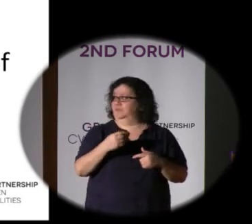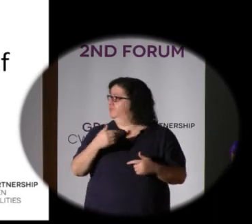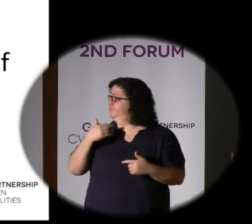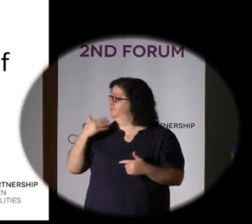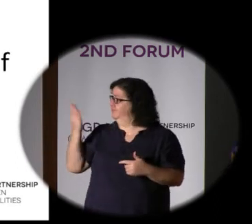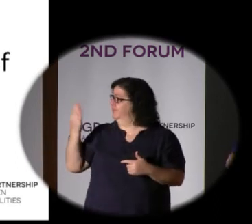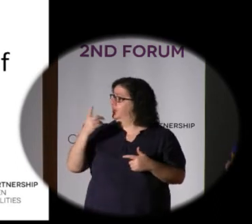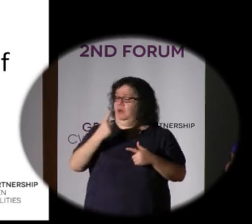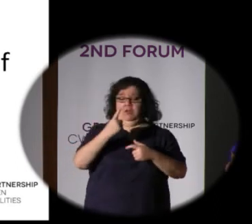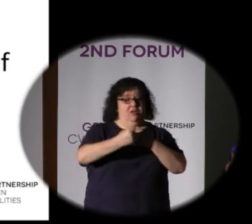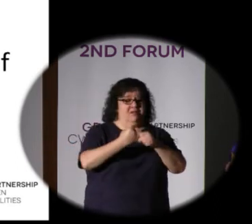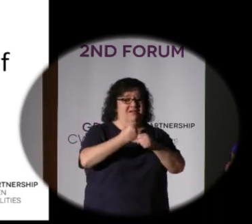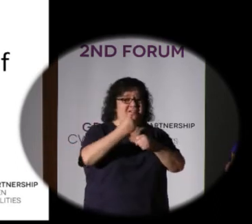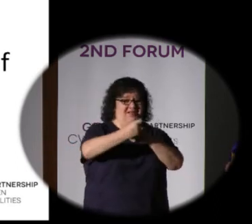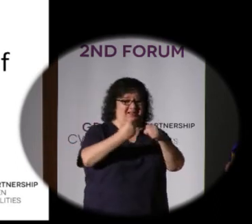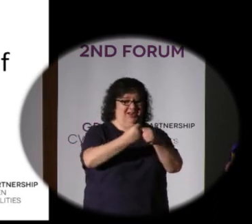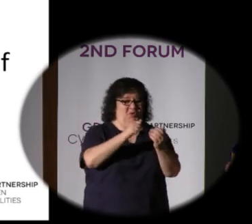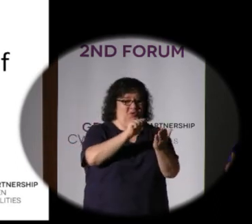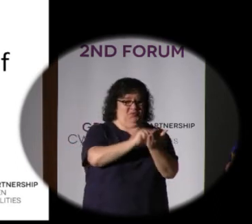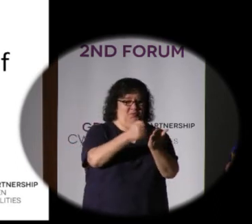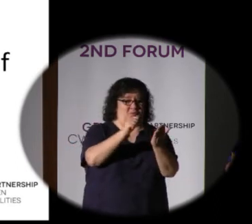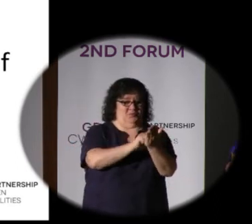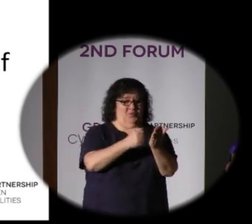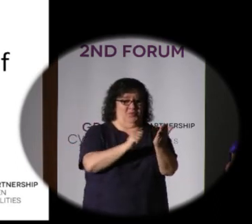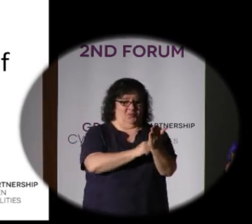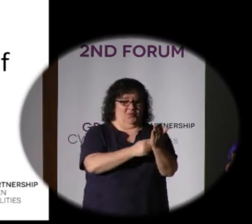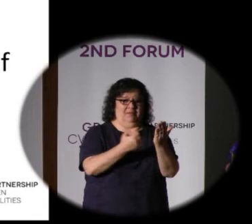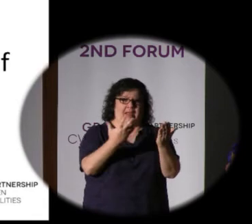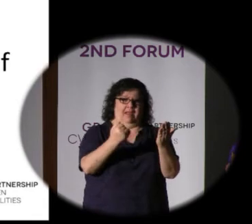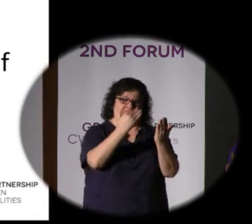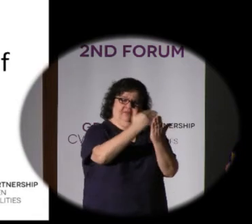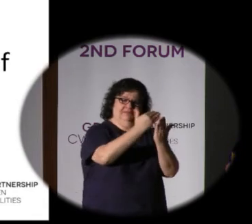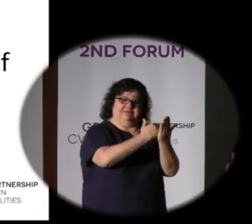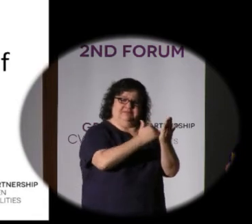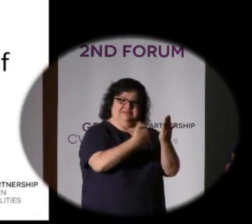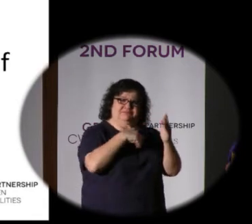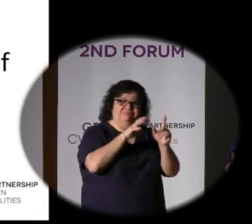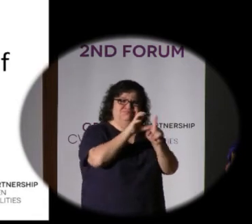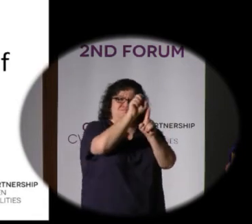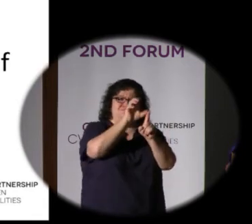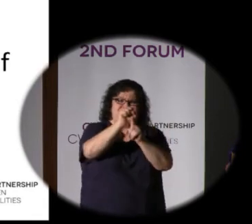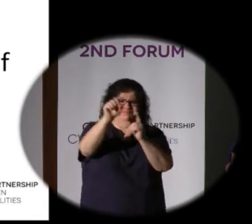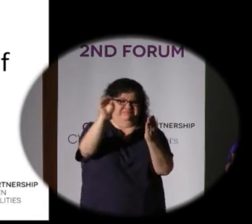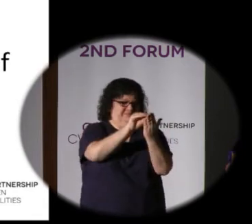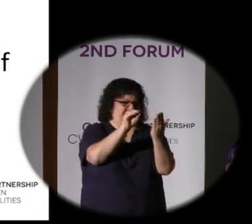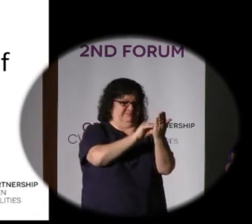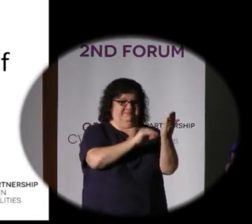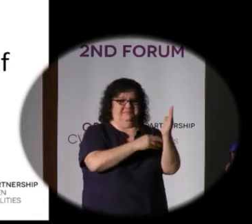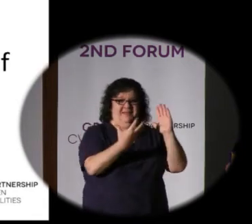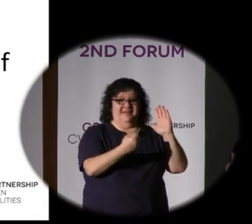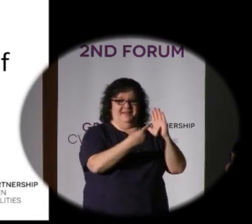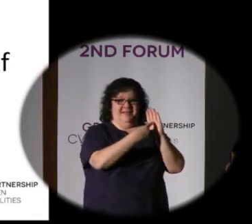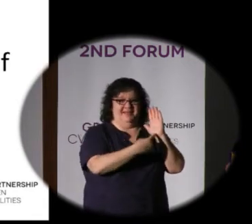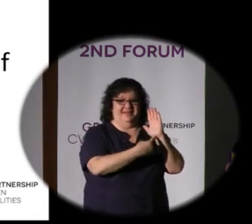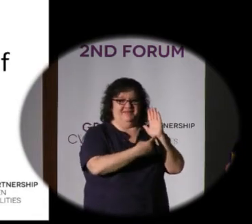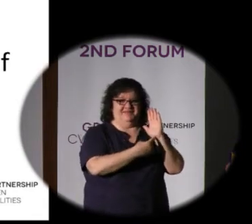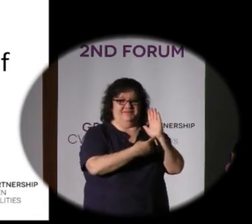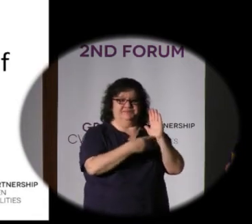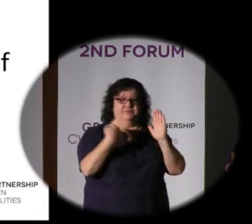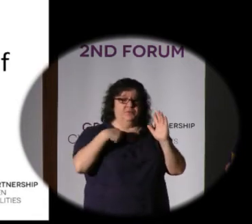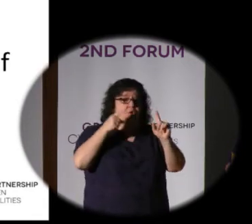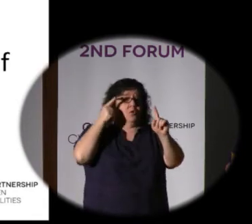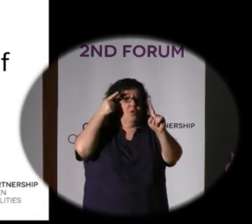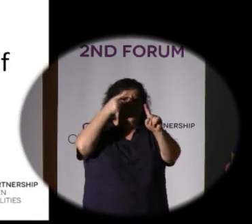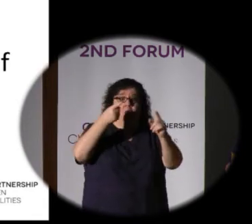things that we set out to do was really reach out into the mainstream nutrition networks. And we've done that to a certain degree. We've managed to